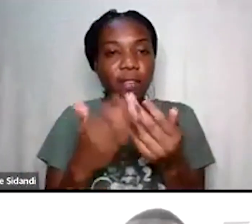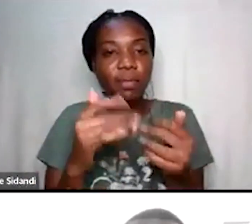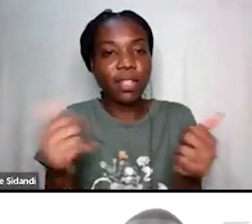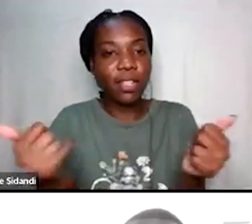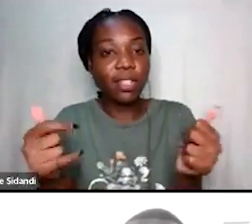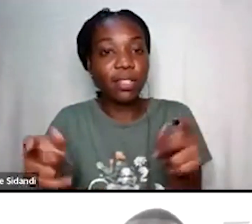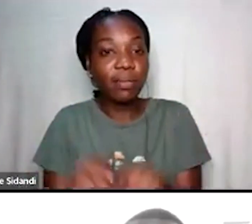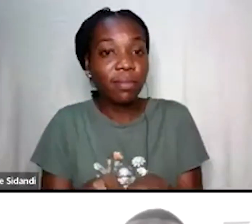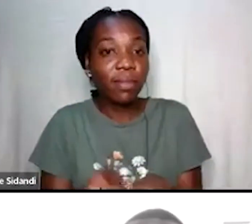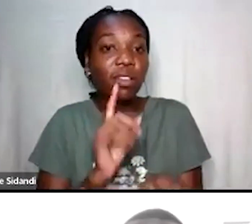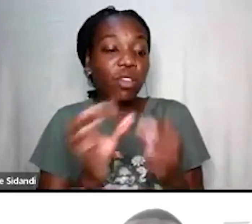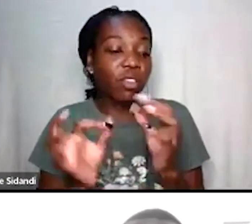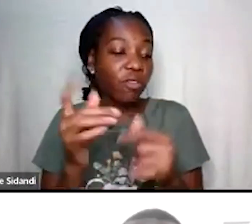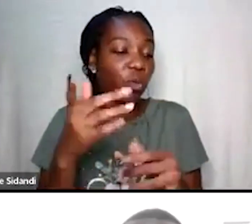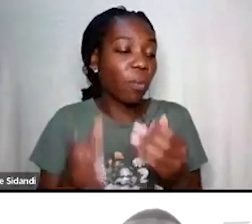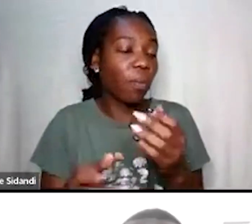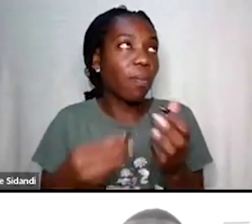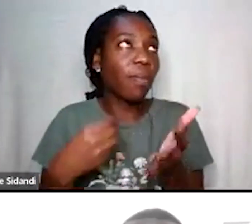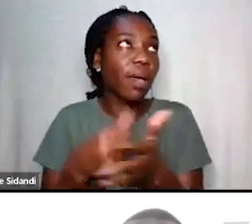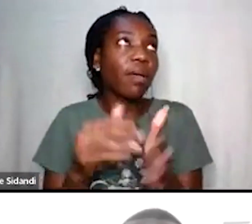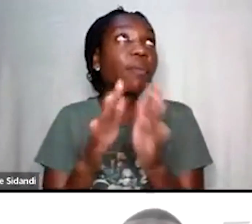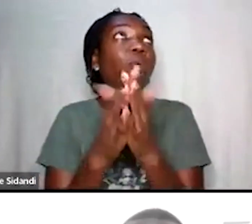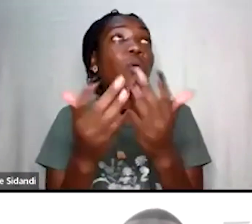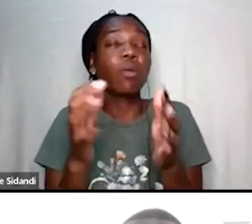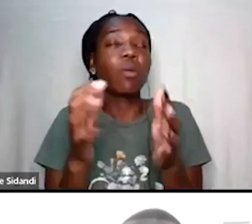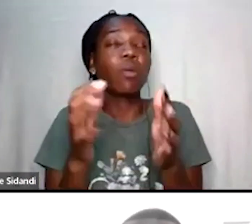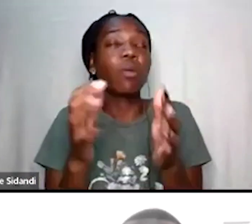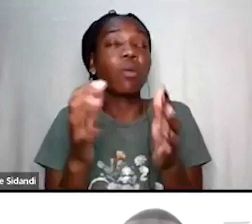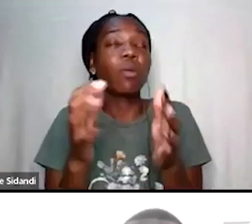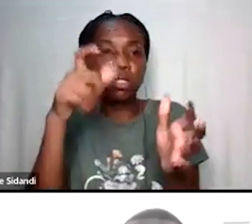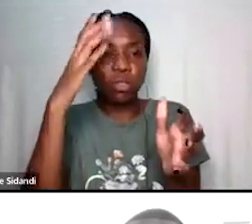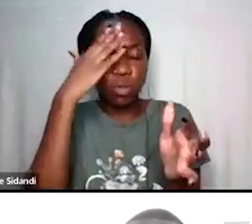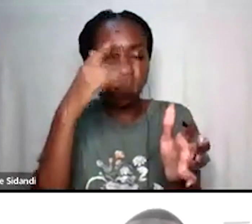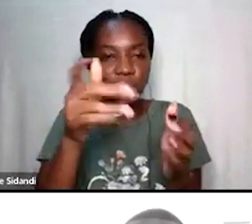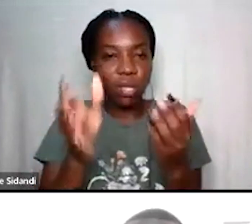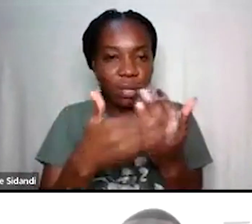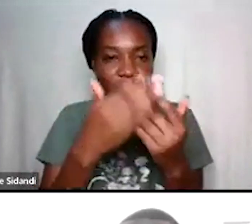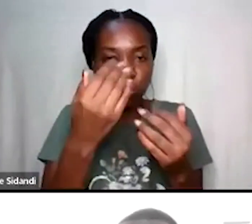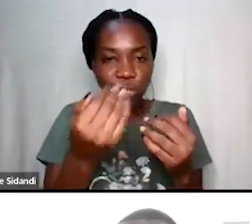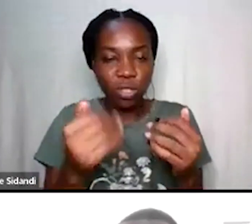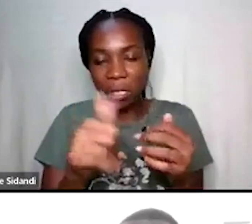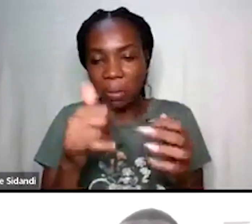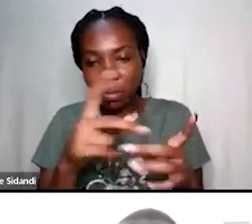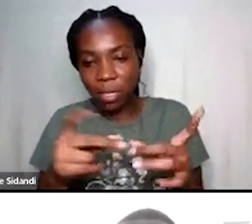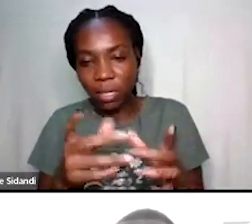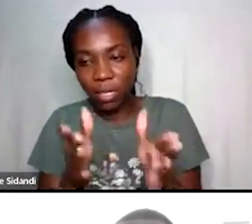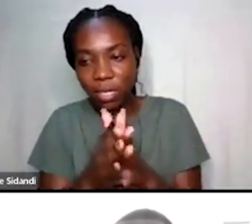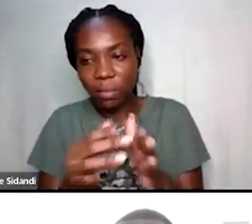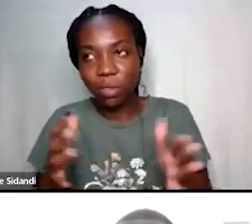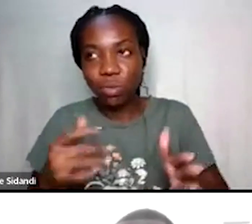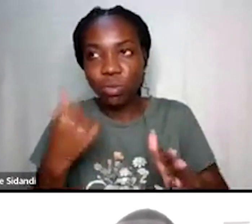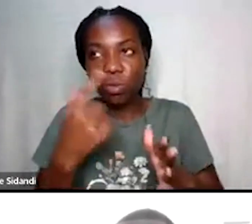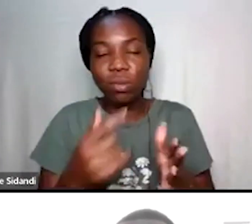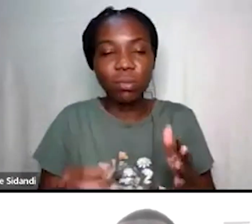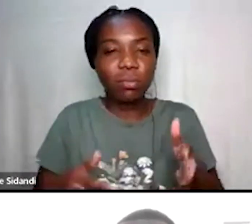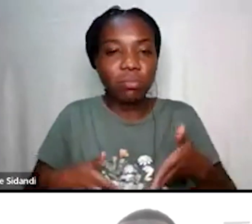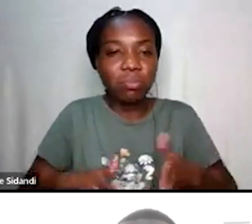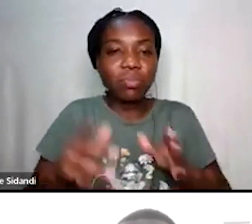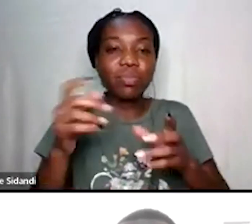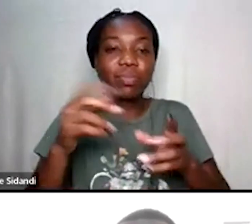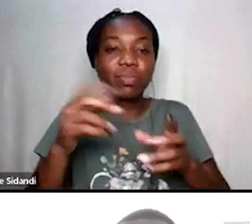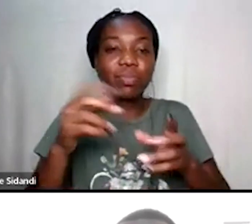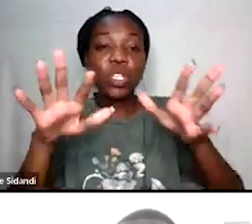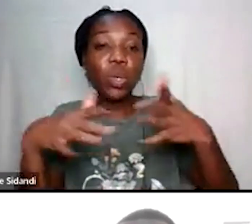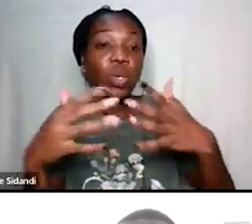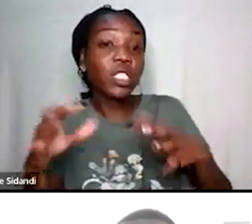just know that we are helping a child somewhere, or a lady who has given birth on the streets, or a lady who is suffering from